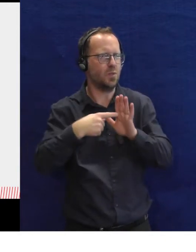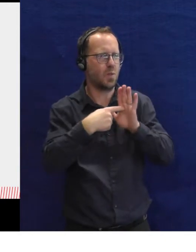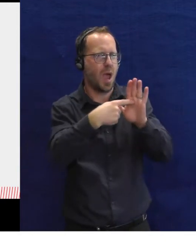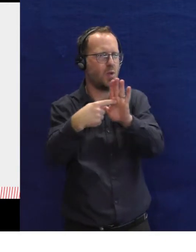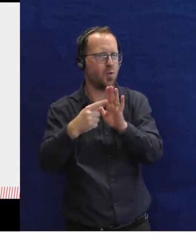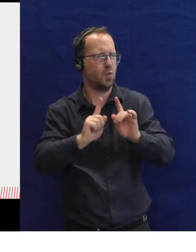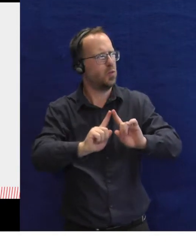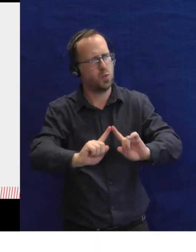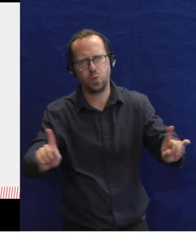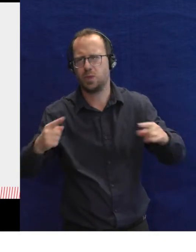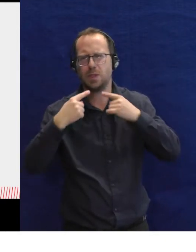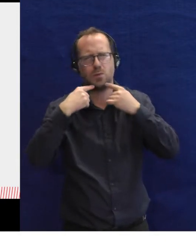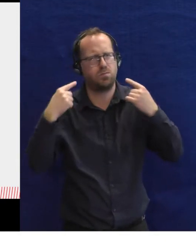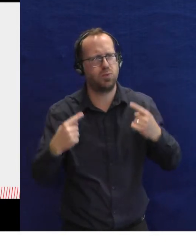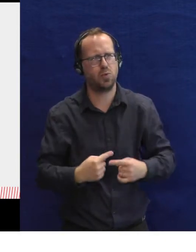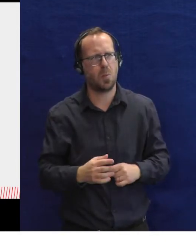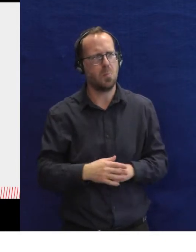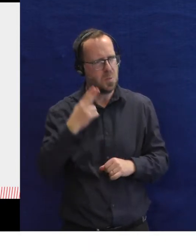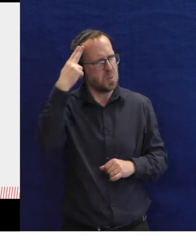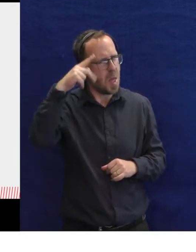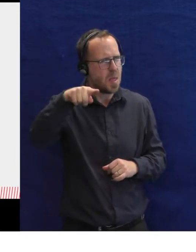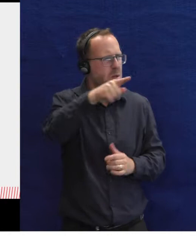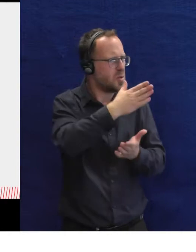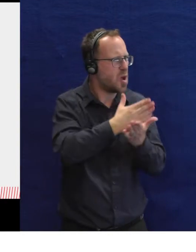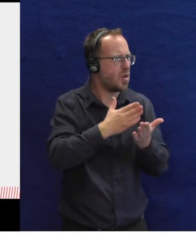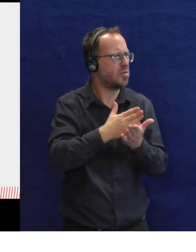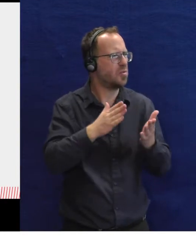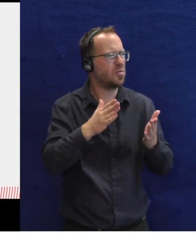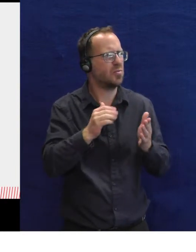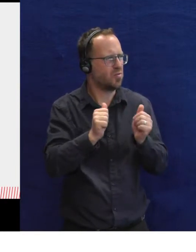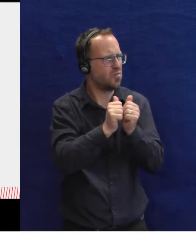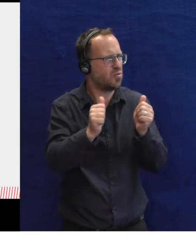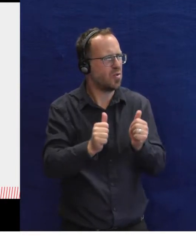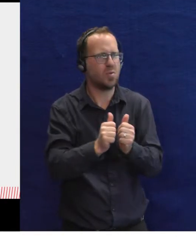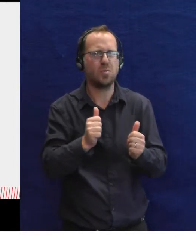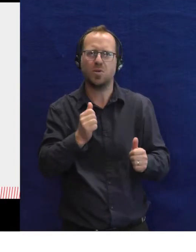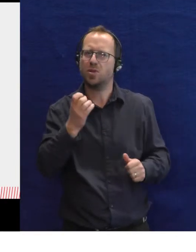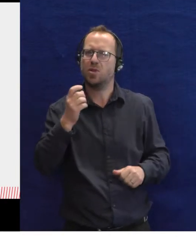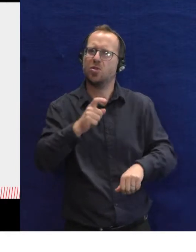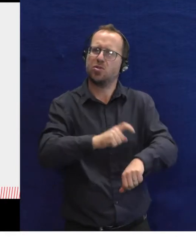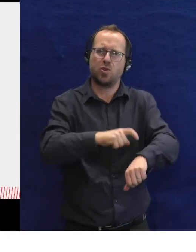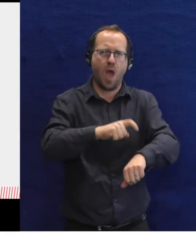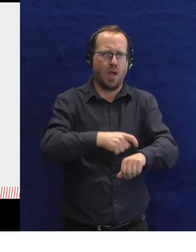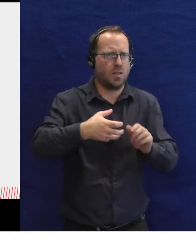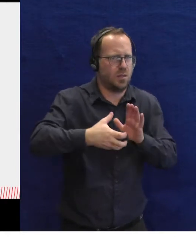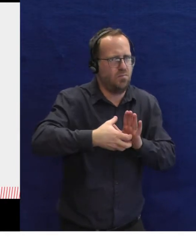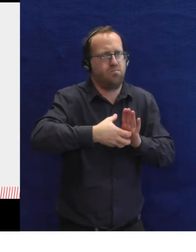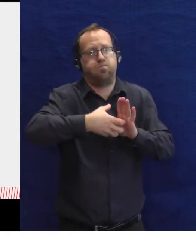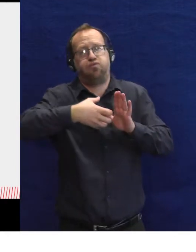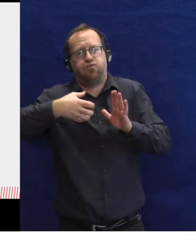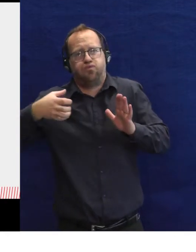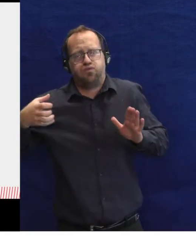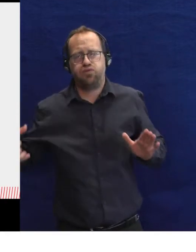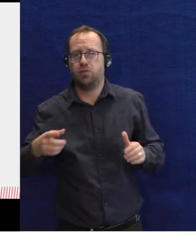Those of you who tried to do something with audio description know that the process is relatively long. You start with finding the